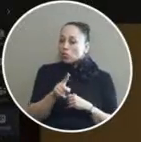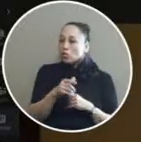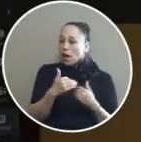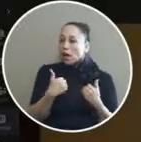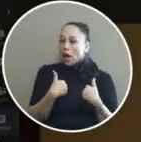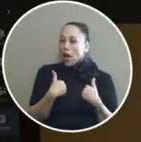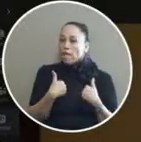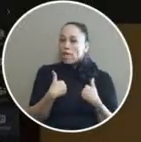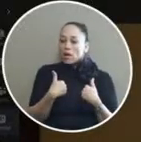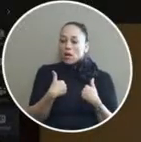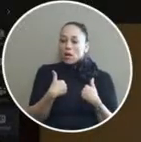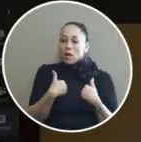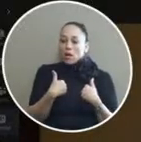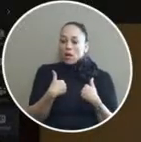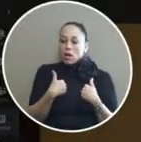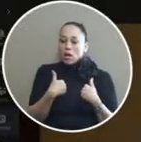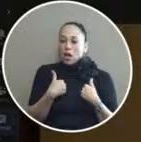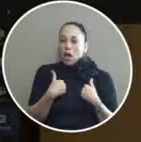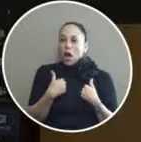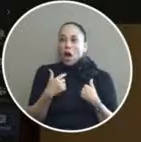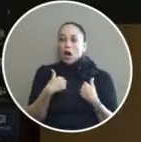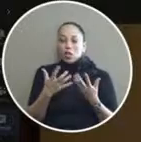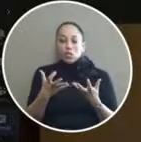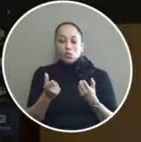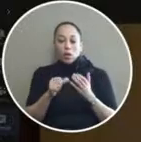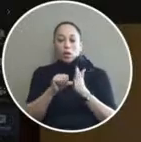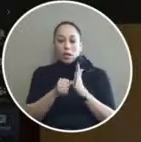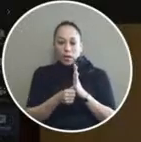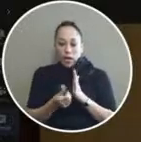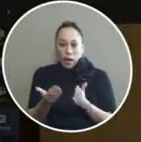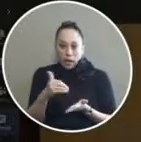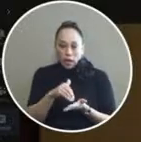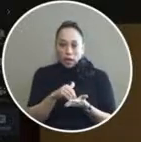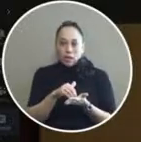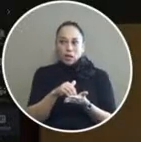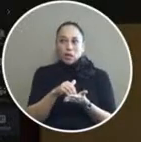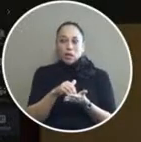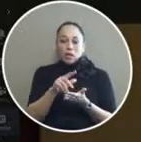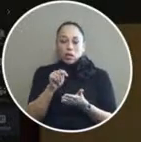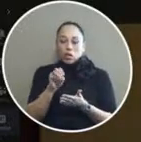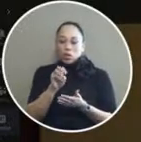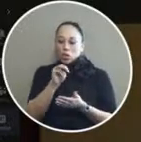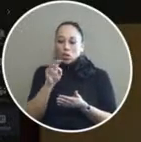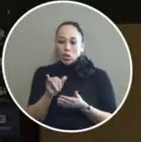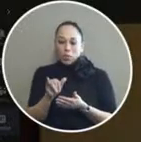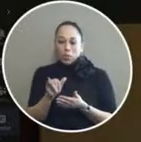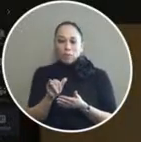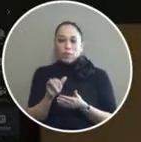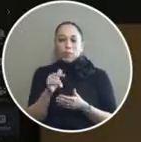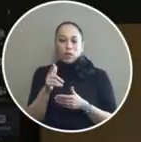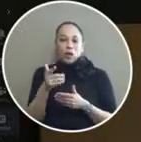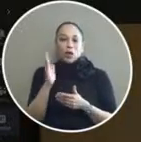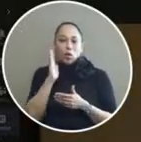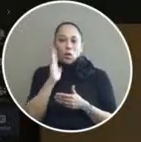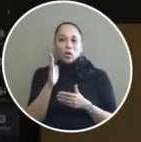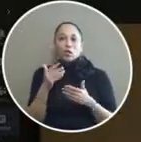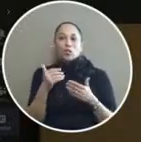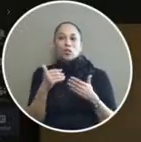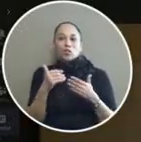had, I wanted to reiterate again, Tommy, so is there going to be